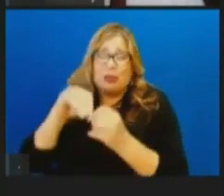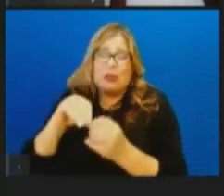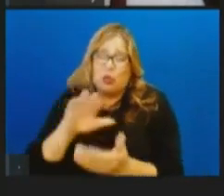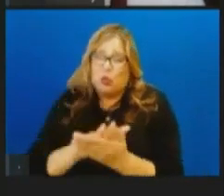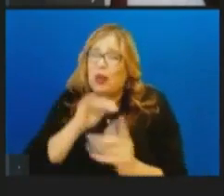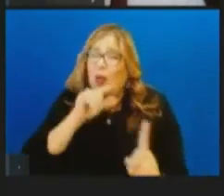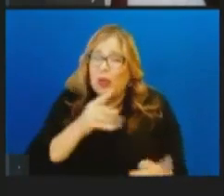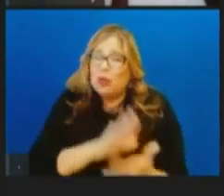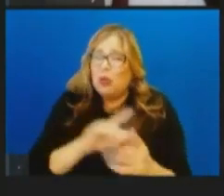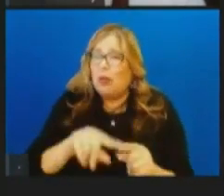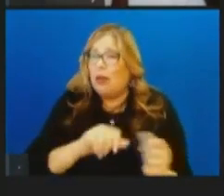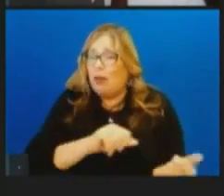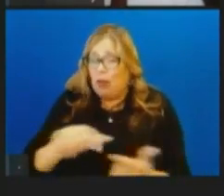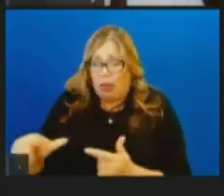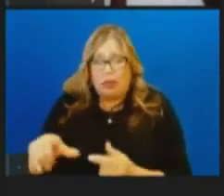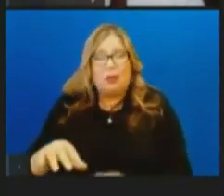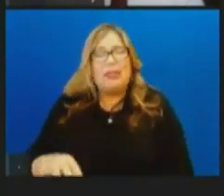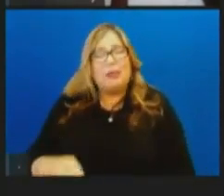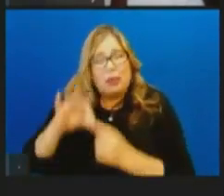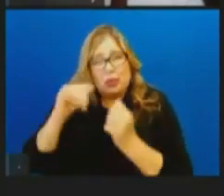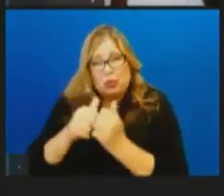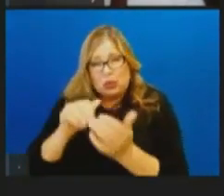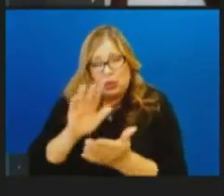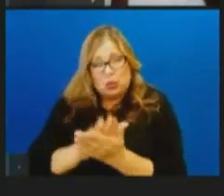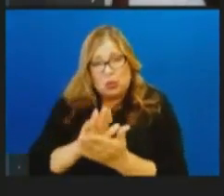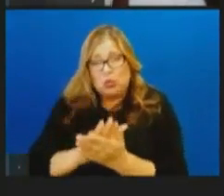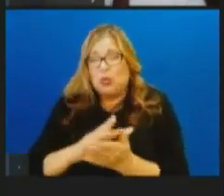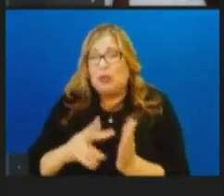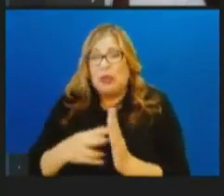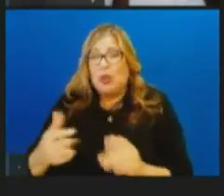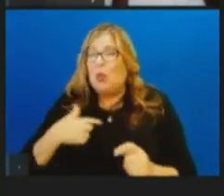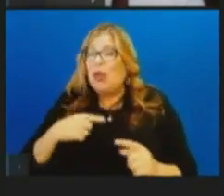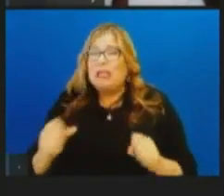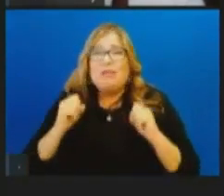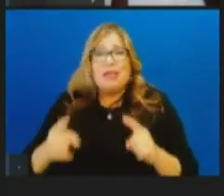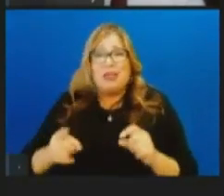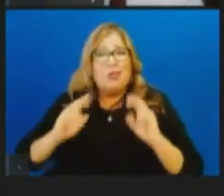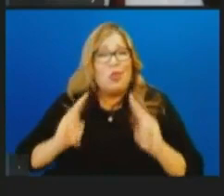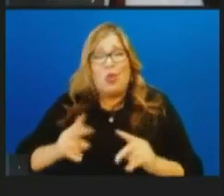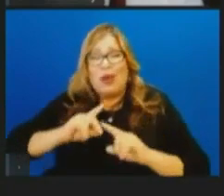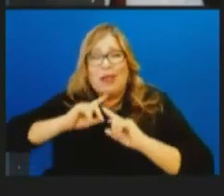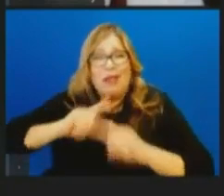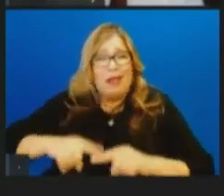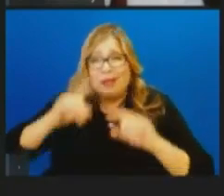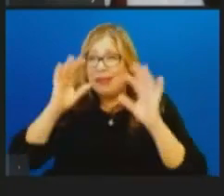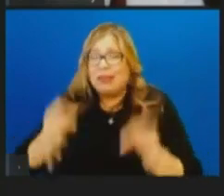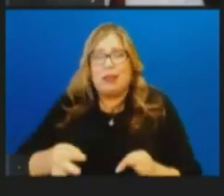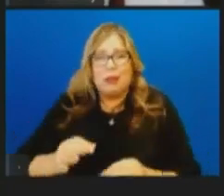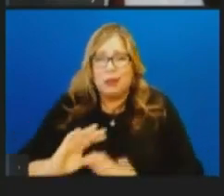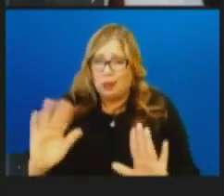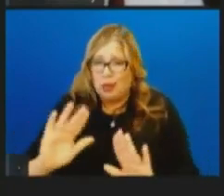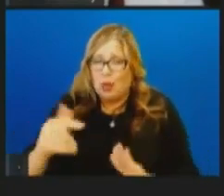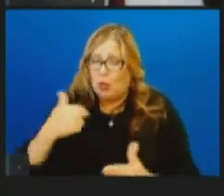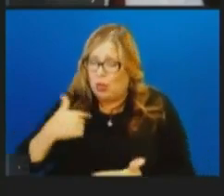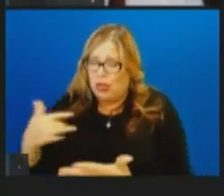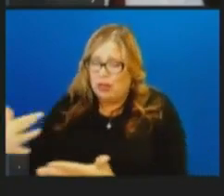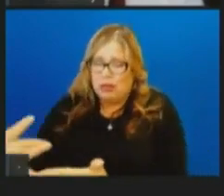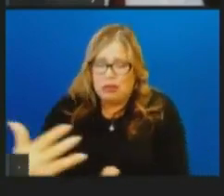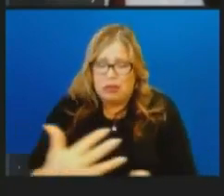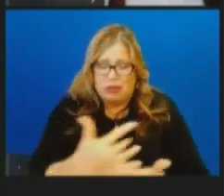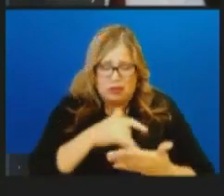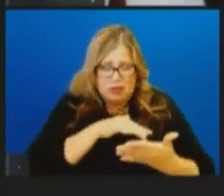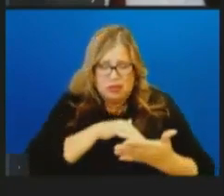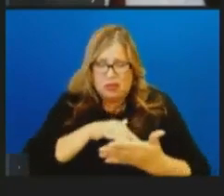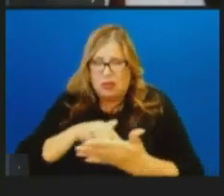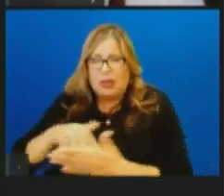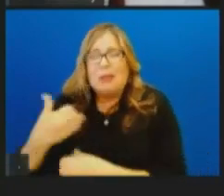we don't make hasty decisions. We will take the collection of information together to make a decision that is good for California broadly.